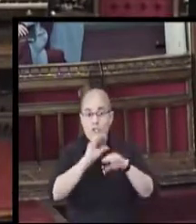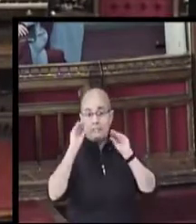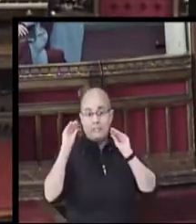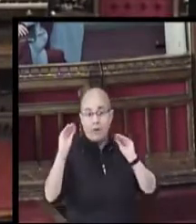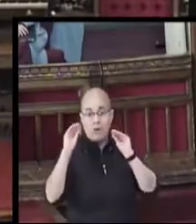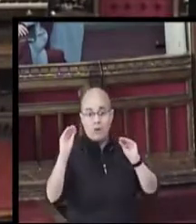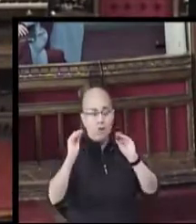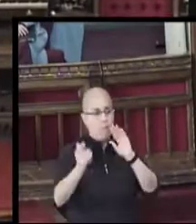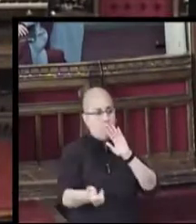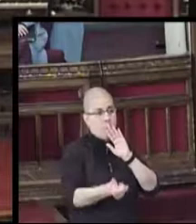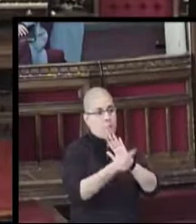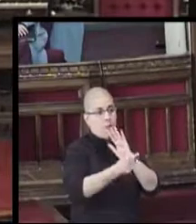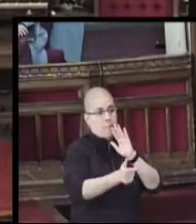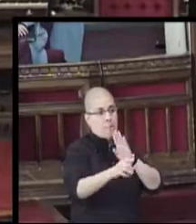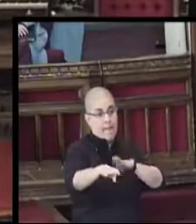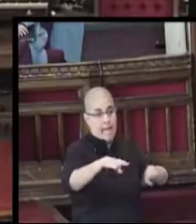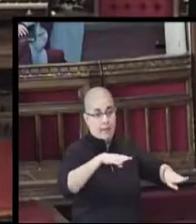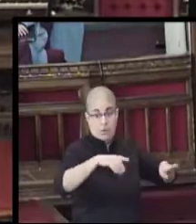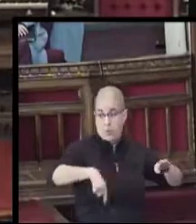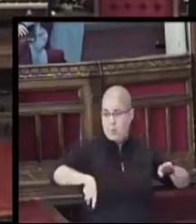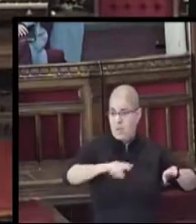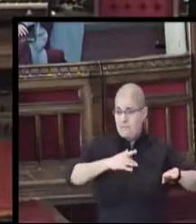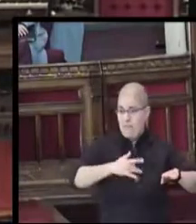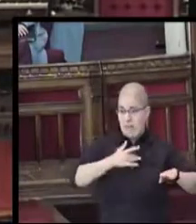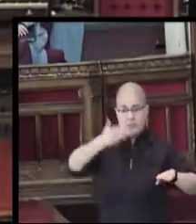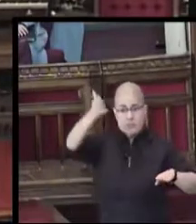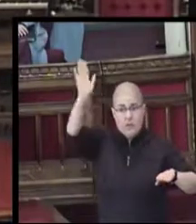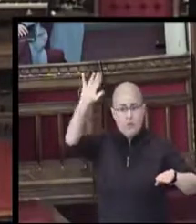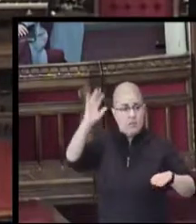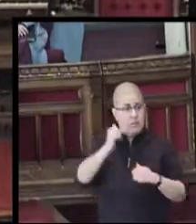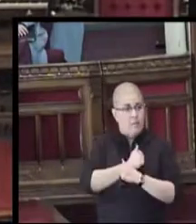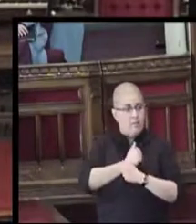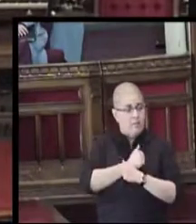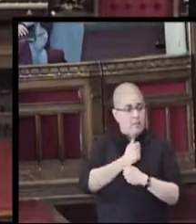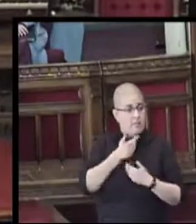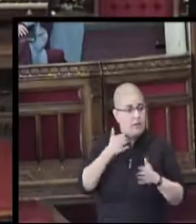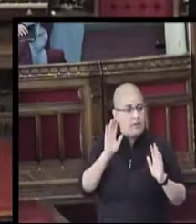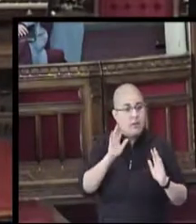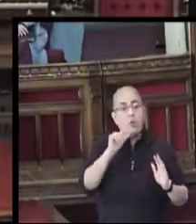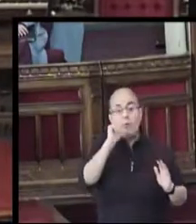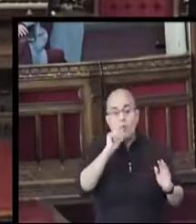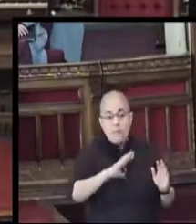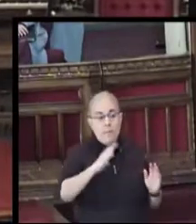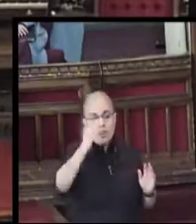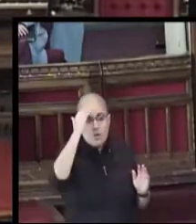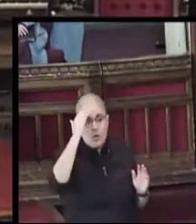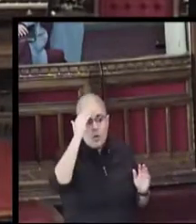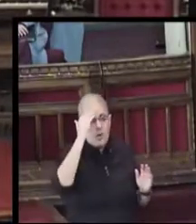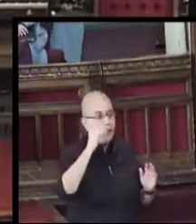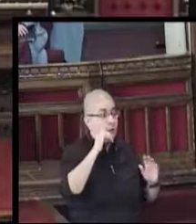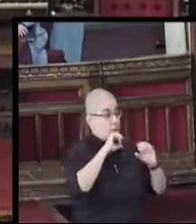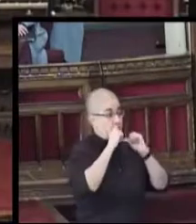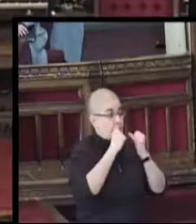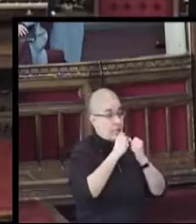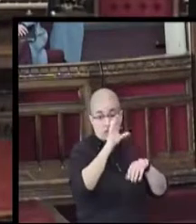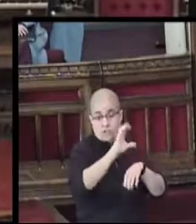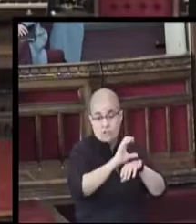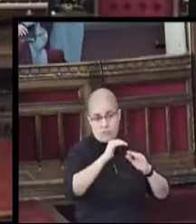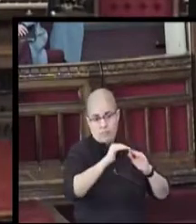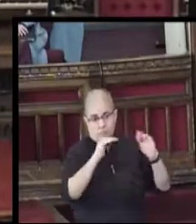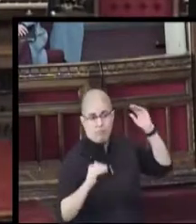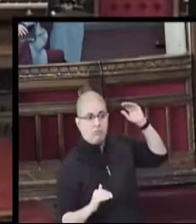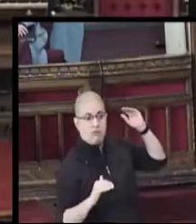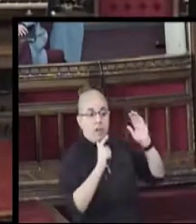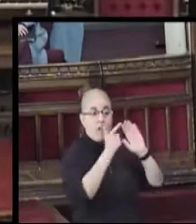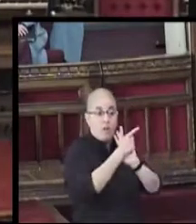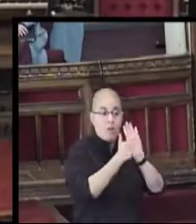the state outlawed behavior that we felt was of God. Women know in society and in the church how laws